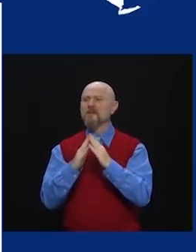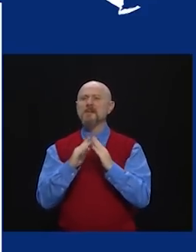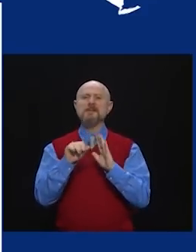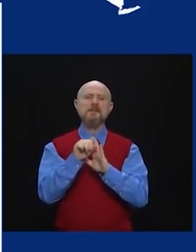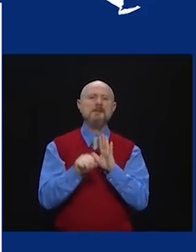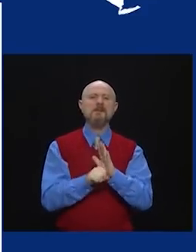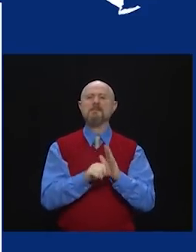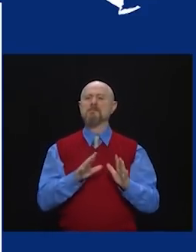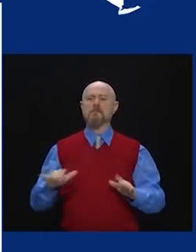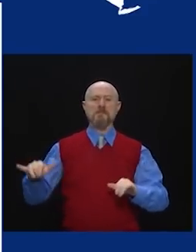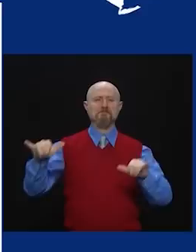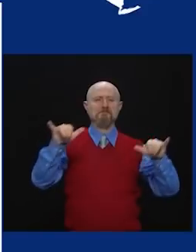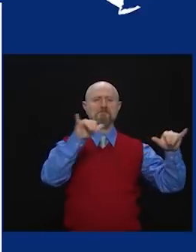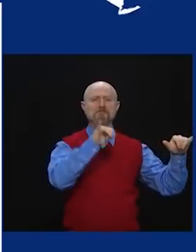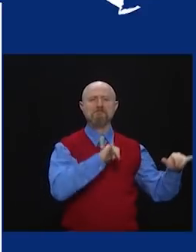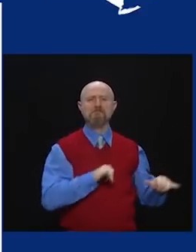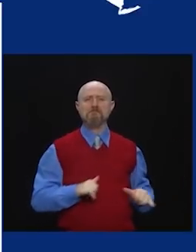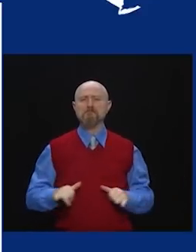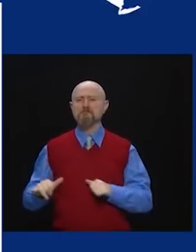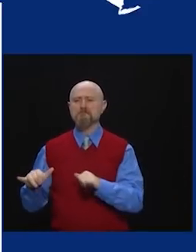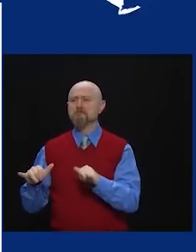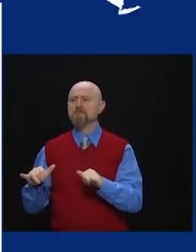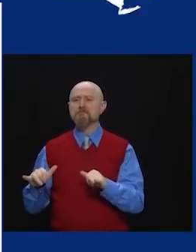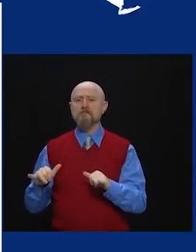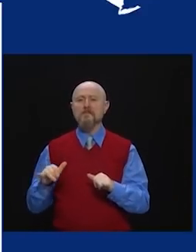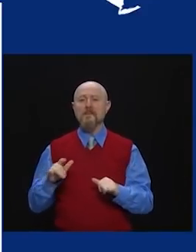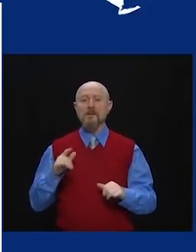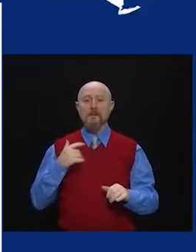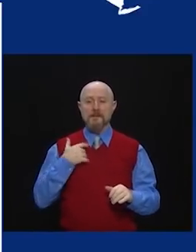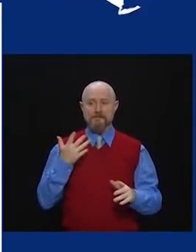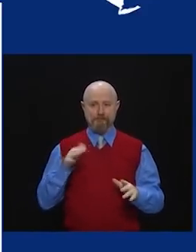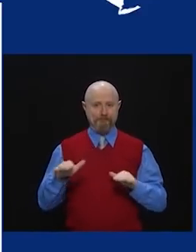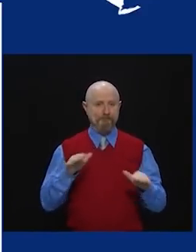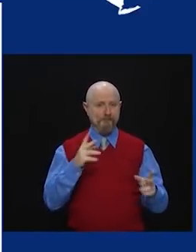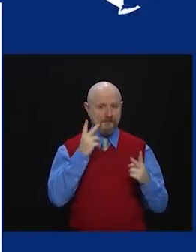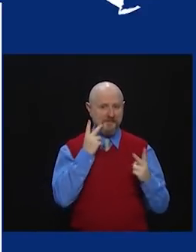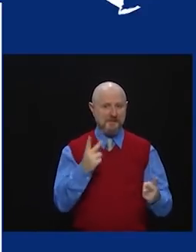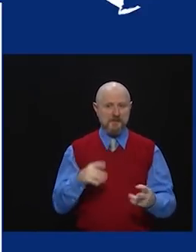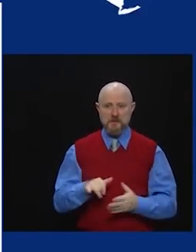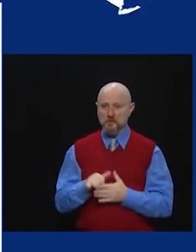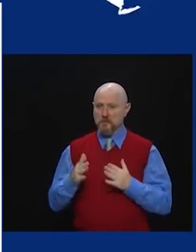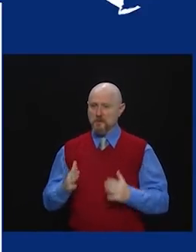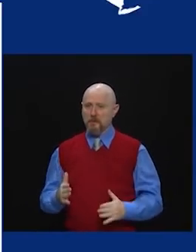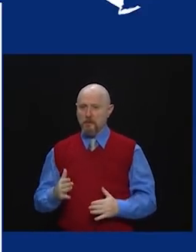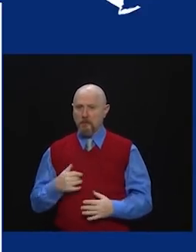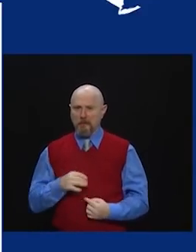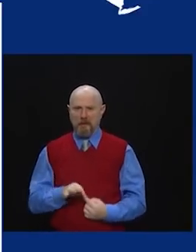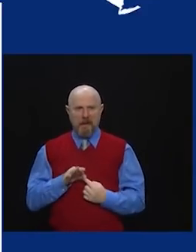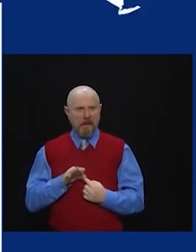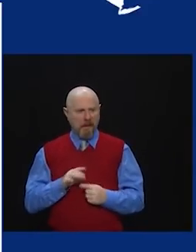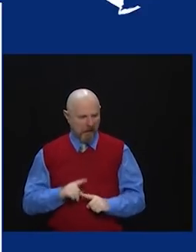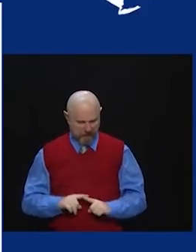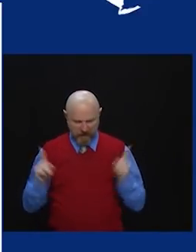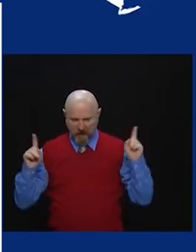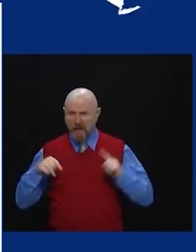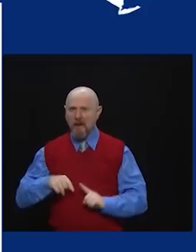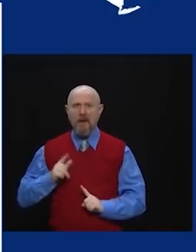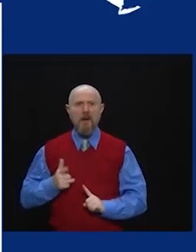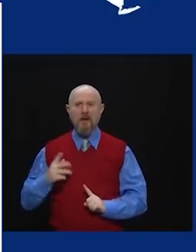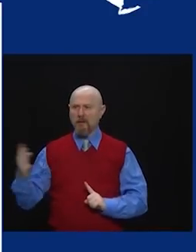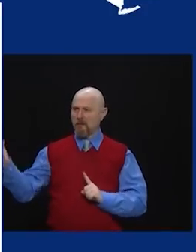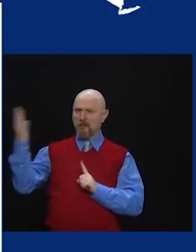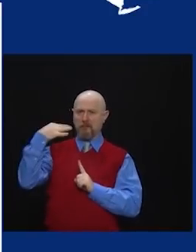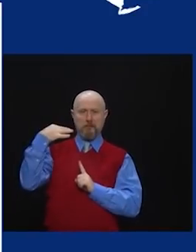so just to remind New Yorkers that we're not unique in this. We are being hit very hard without a doubt, but this is also